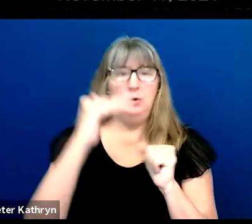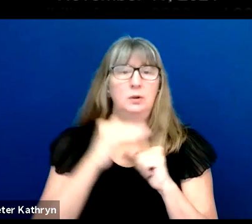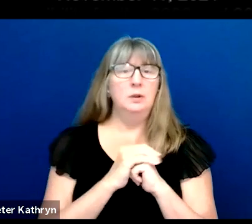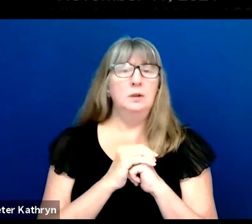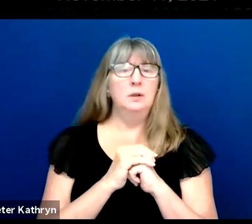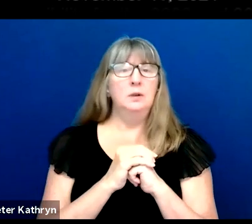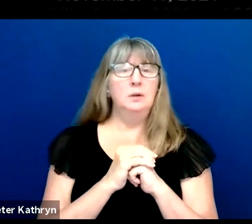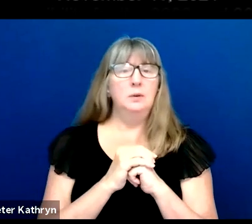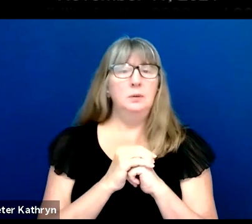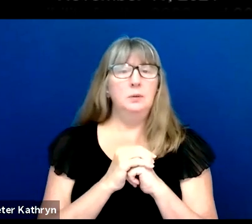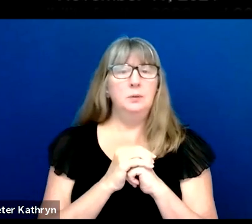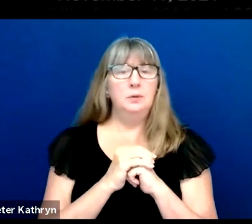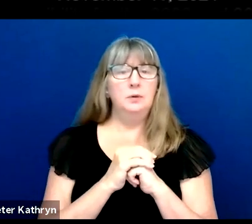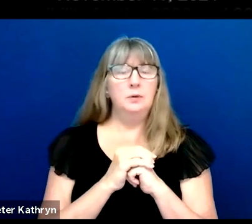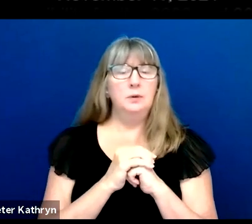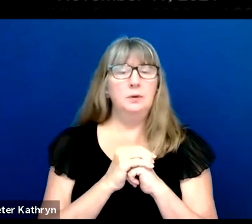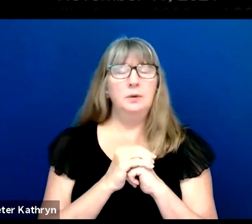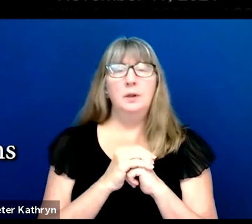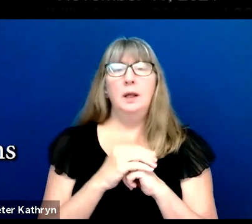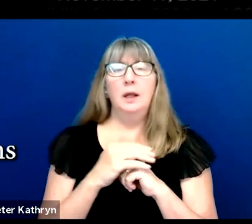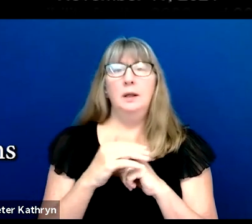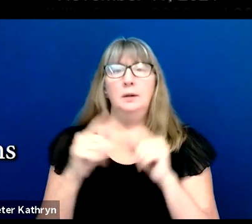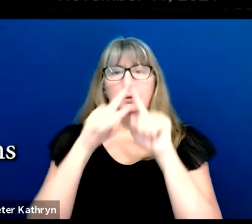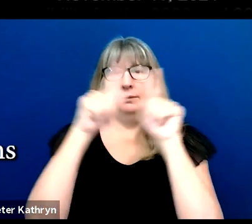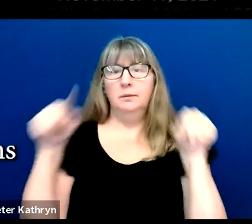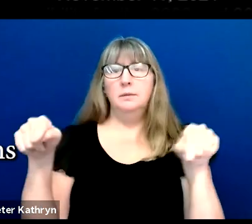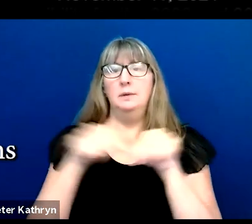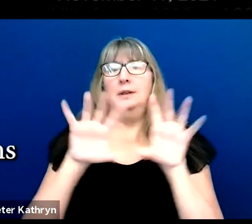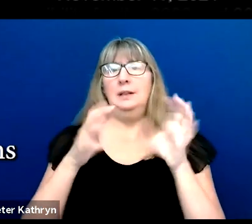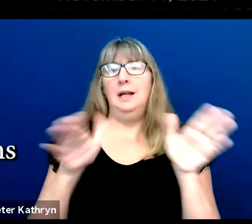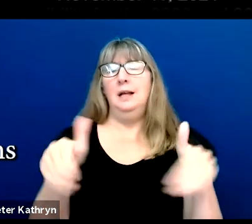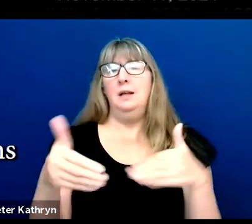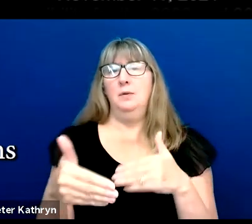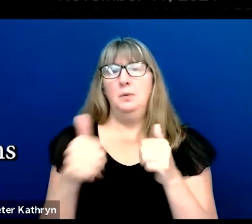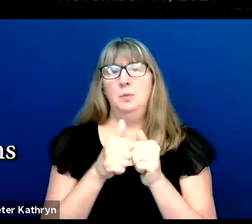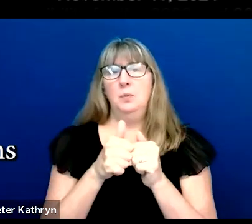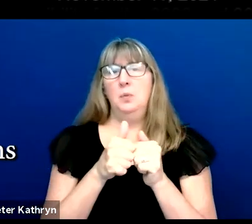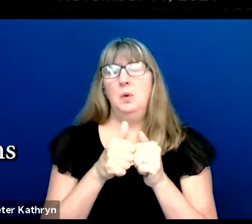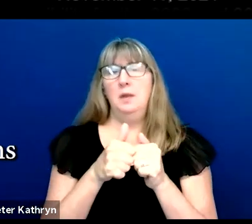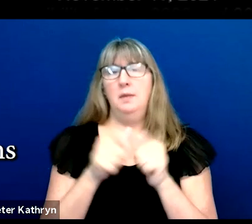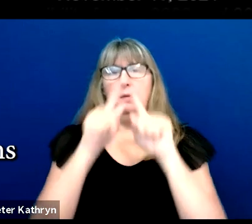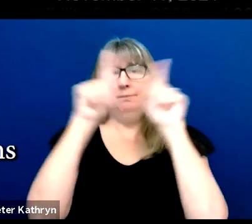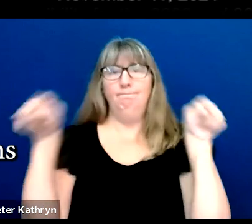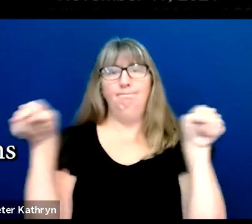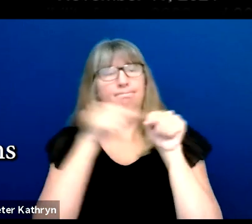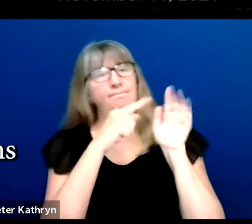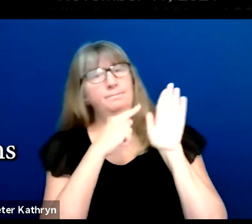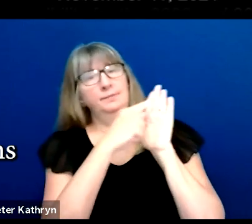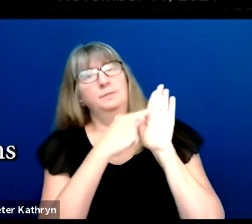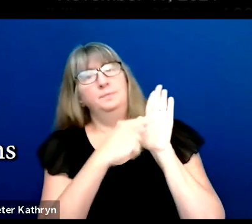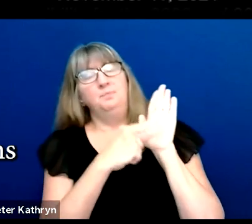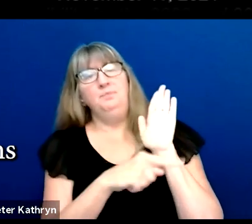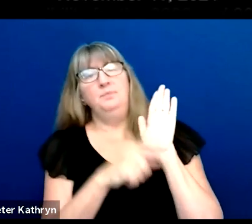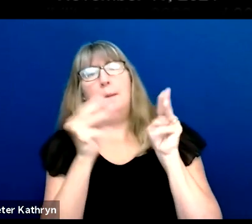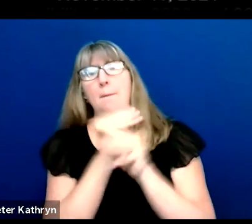of a blackboard with many mathematical equations on the blackboard, and is